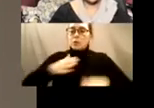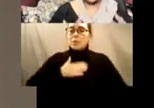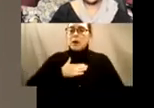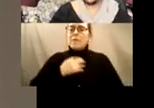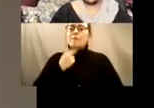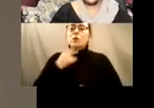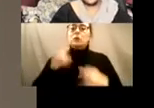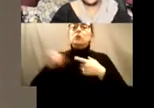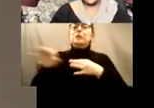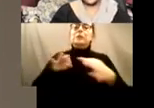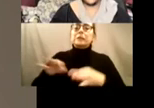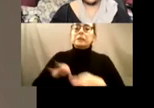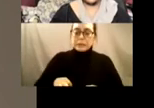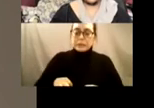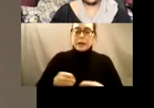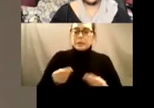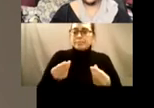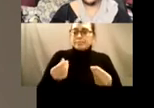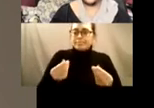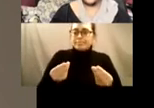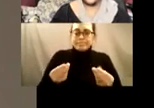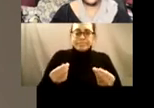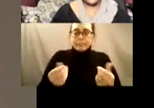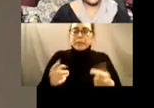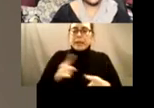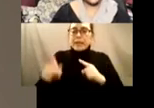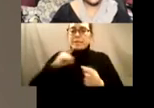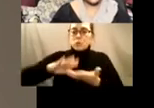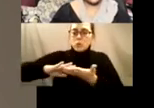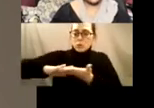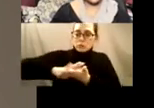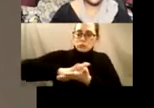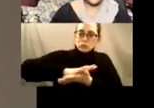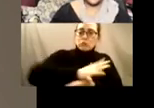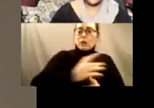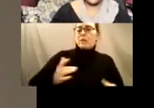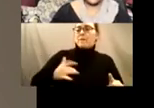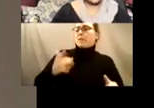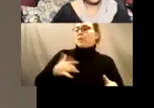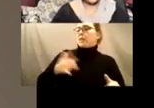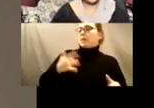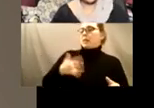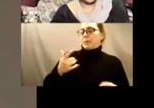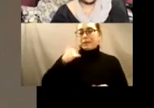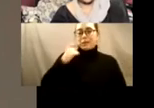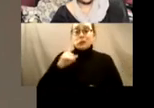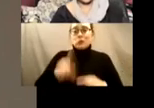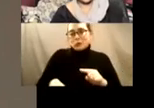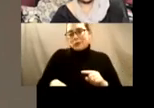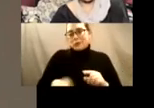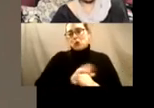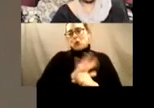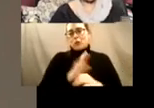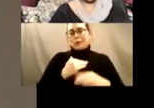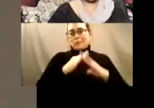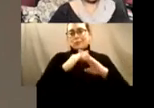trying to describe some of the tactility and what it would feel like if you're running your hands over it, because that experience wasn't available this